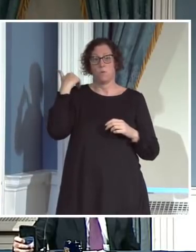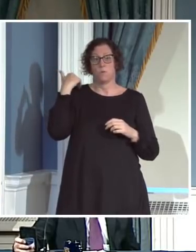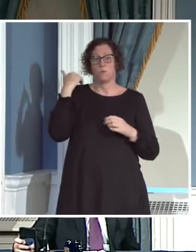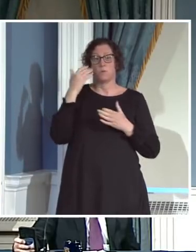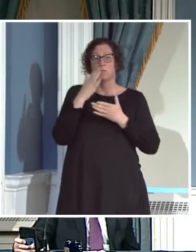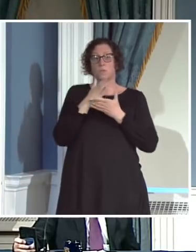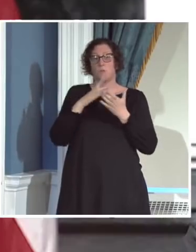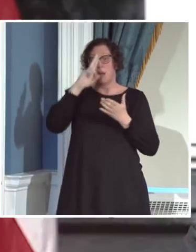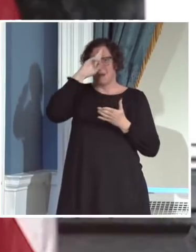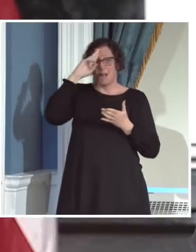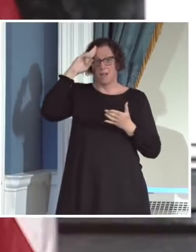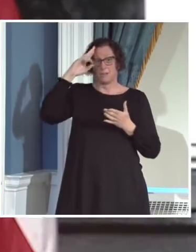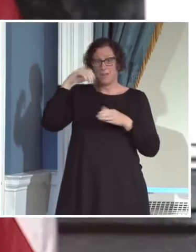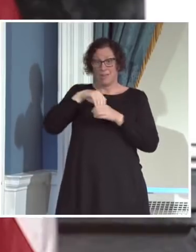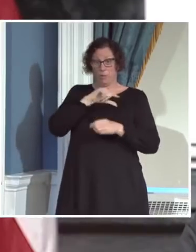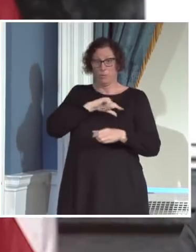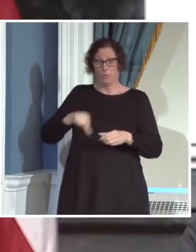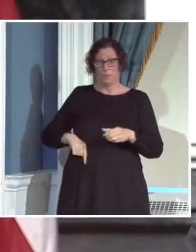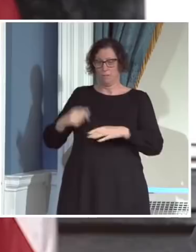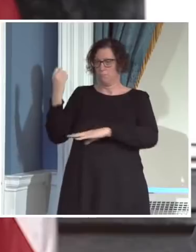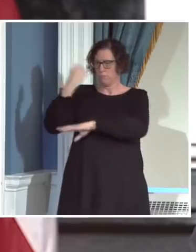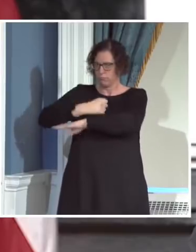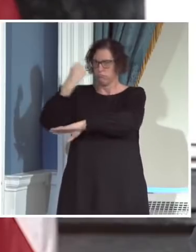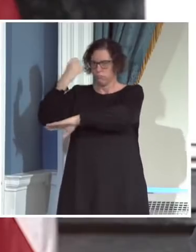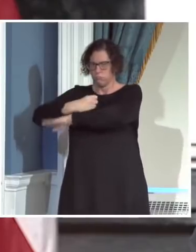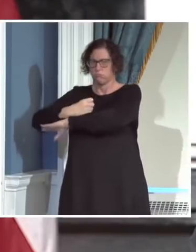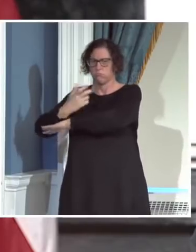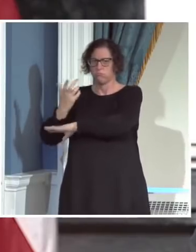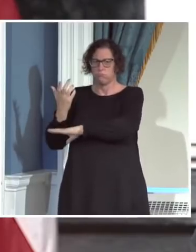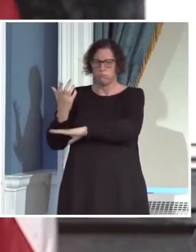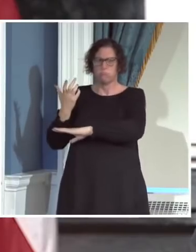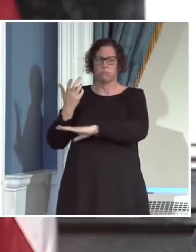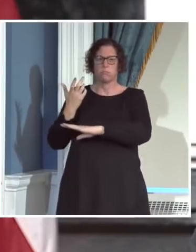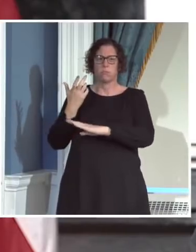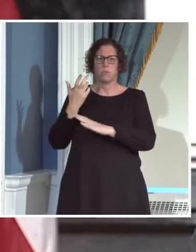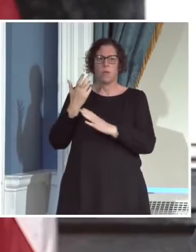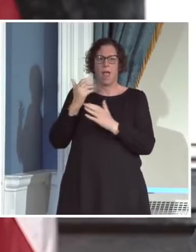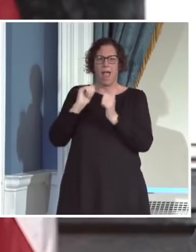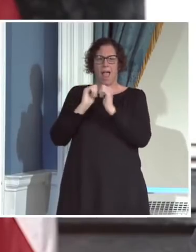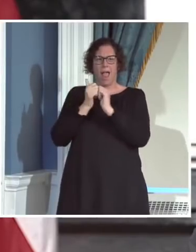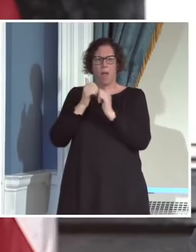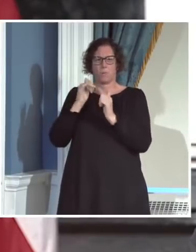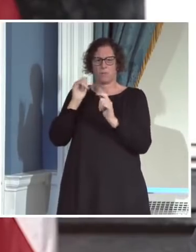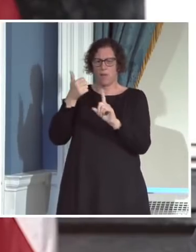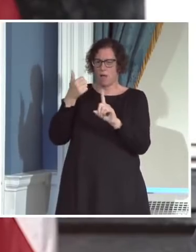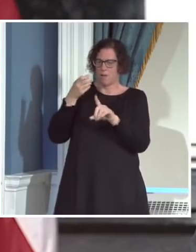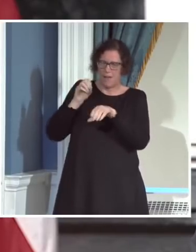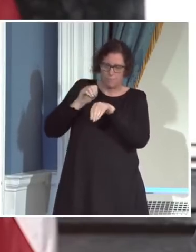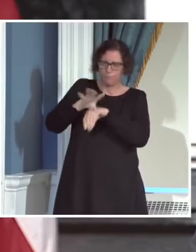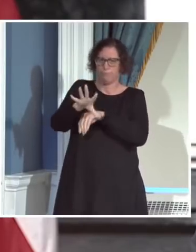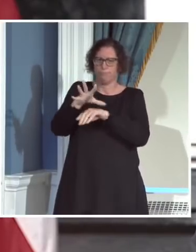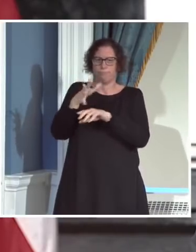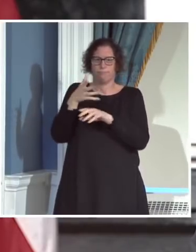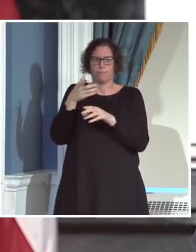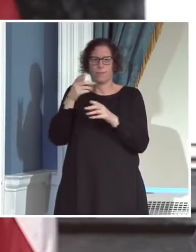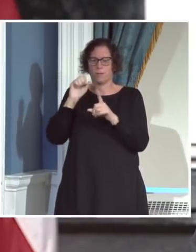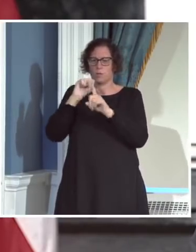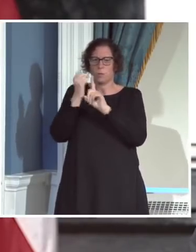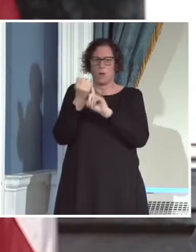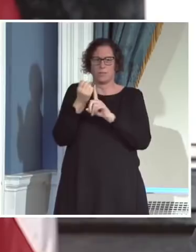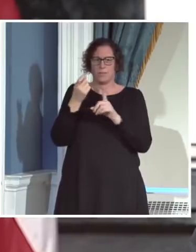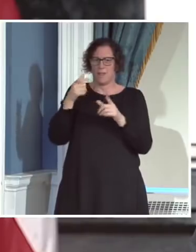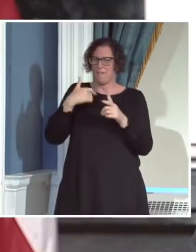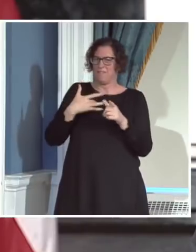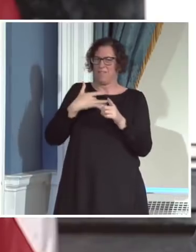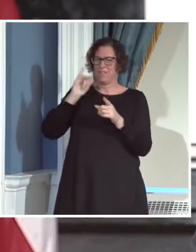Katie, it's a good question, but I will also say the obvious. In the middle of a crisis, it is not